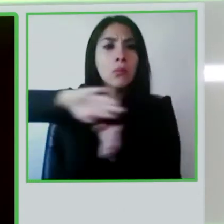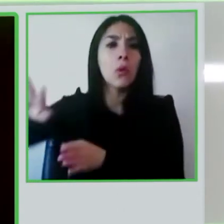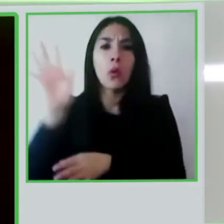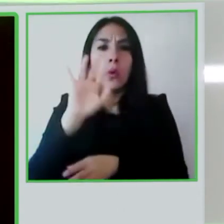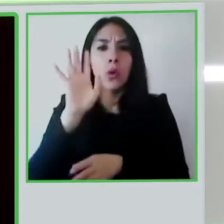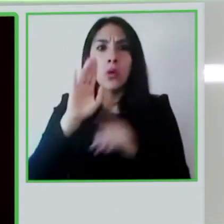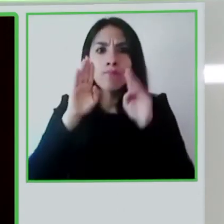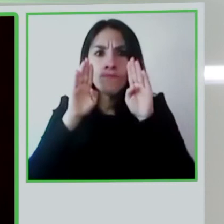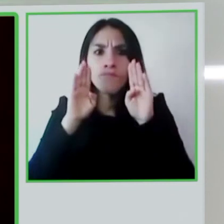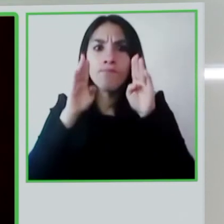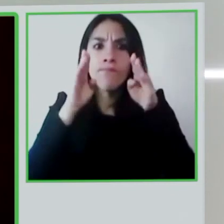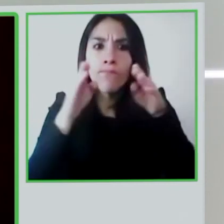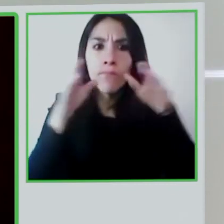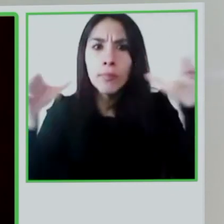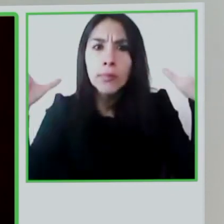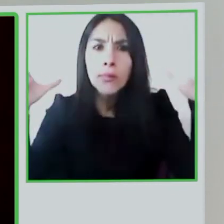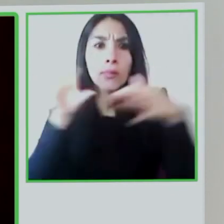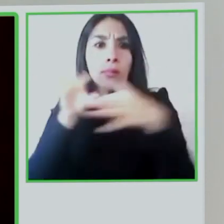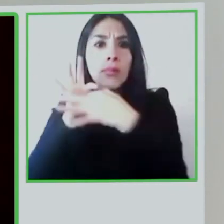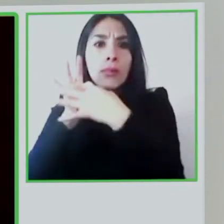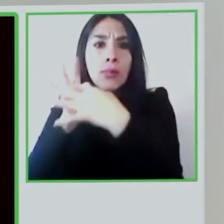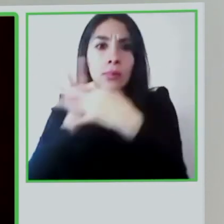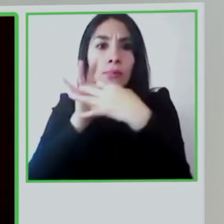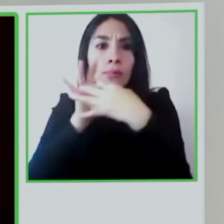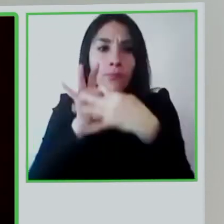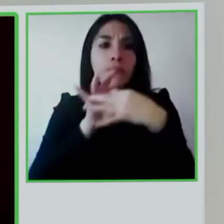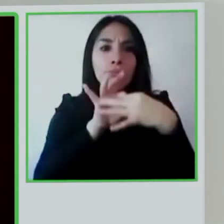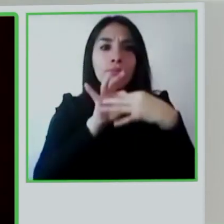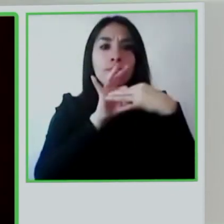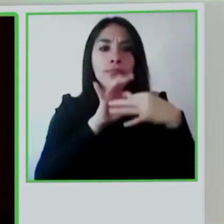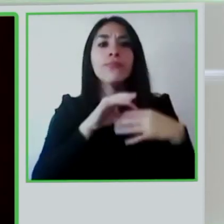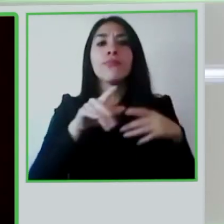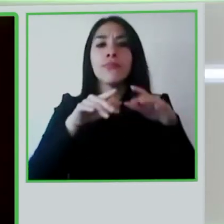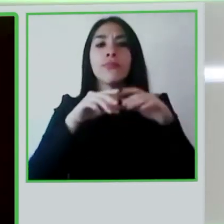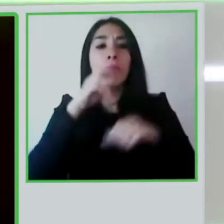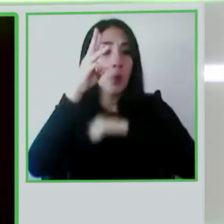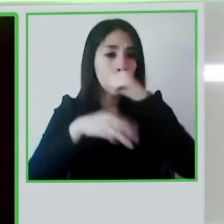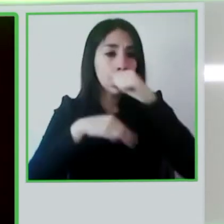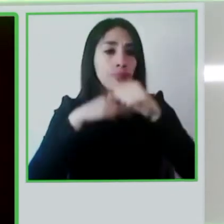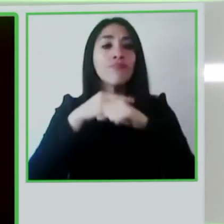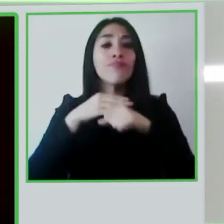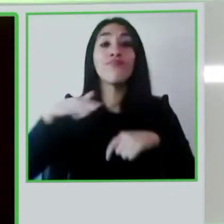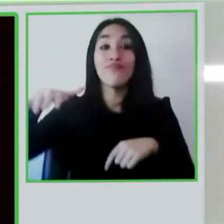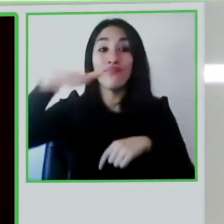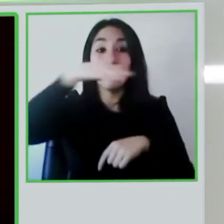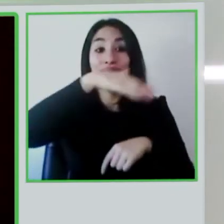talent, to make sure that everything is aligned with the world that is changing around you. Thank you.